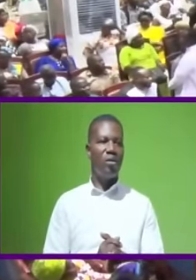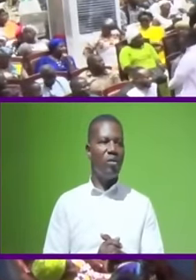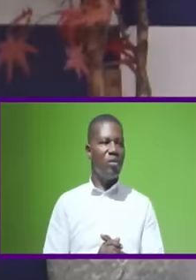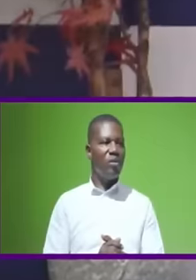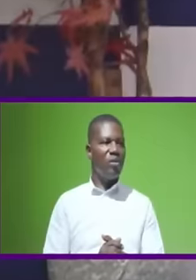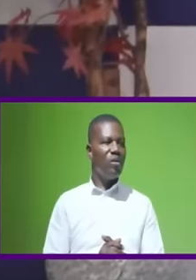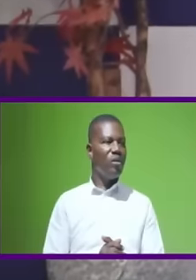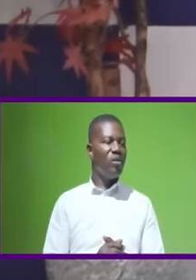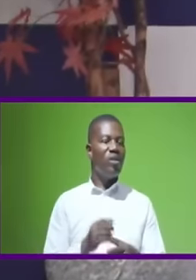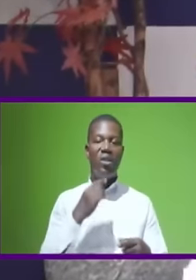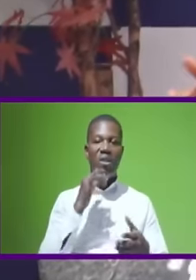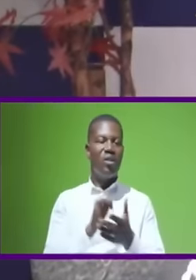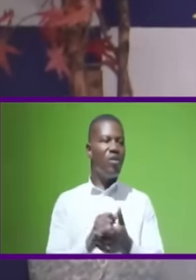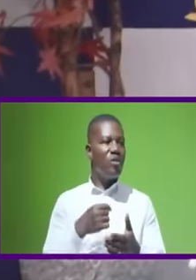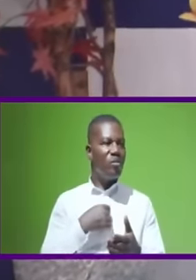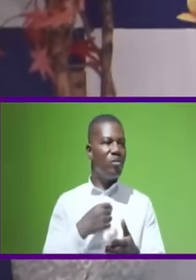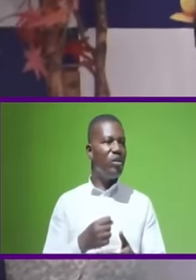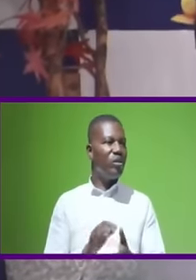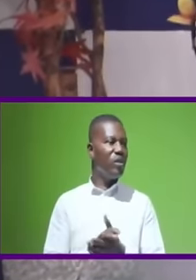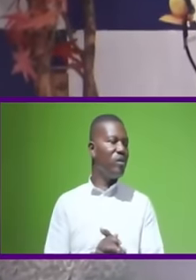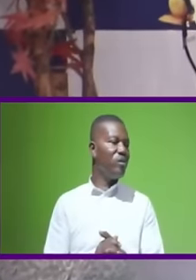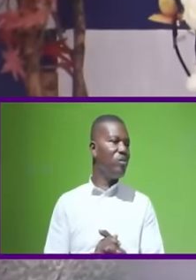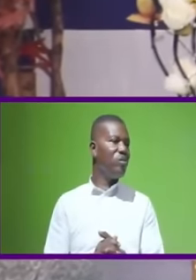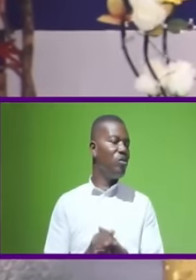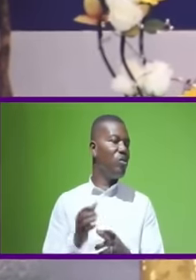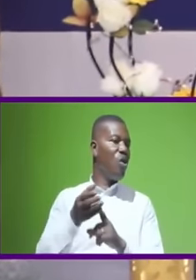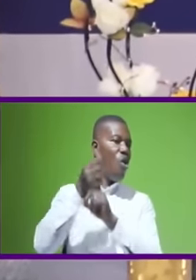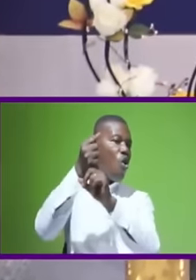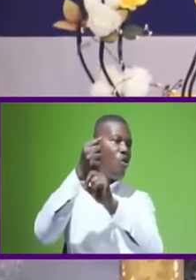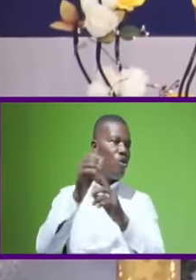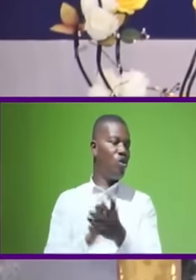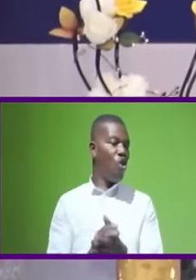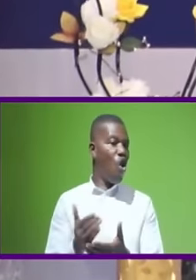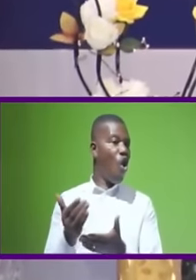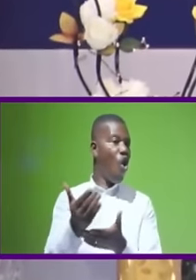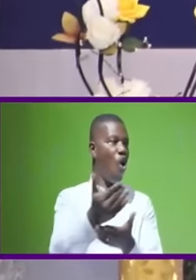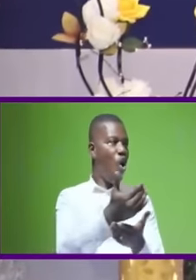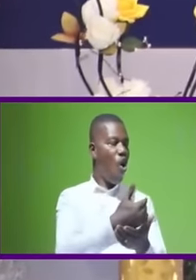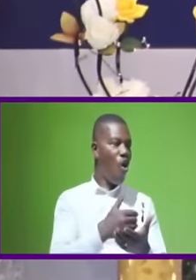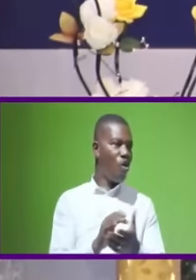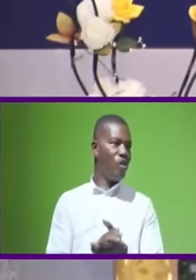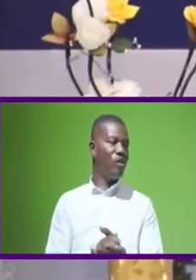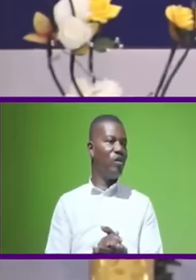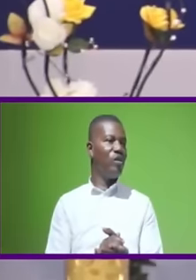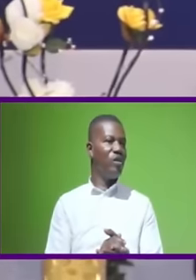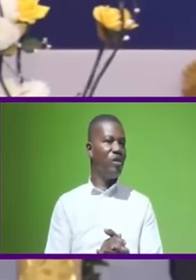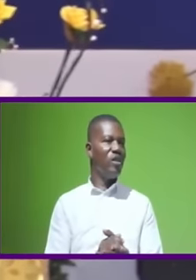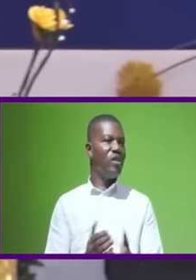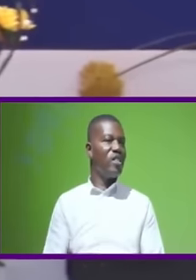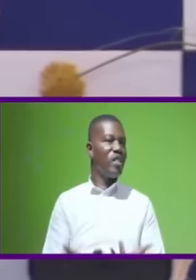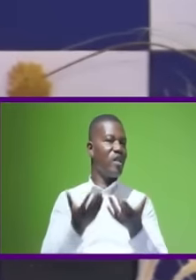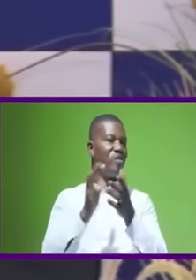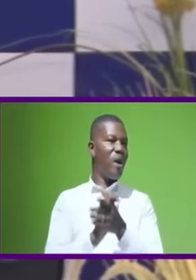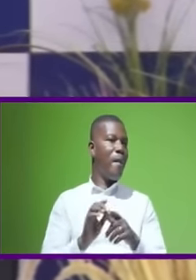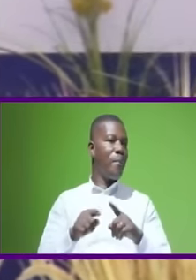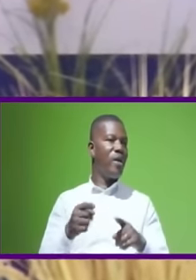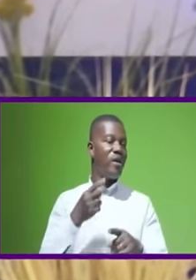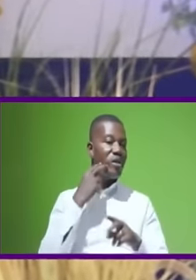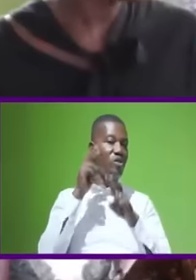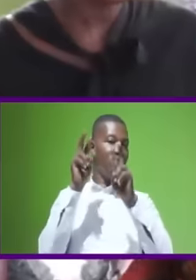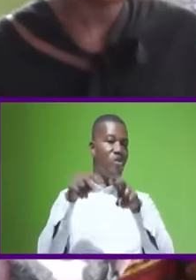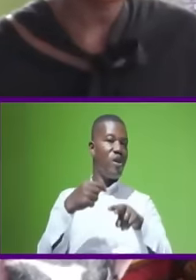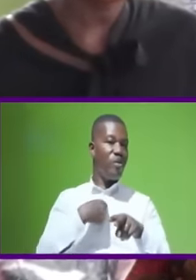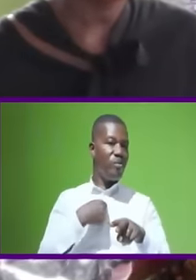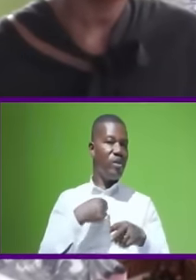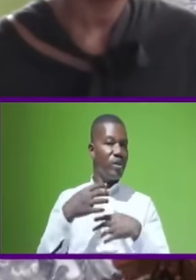Had it not been so, amen. I would have left it all of